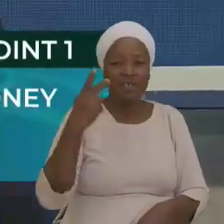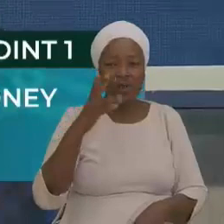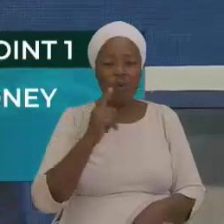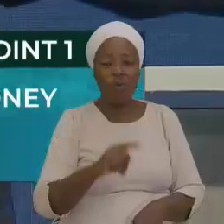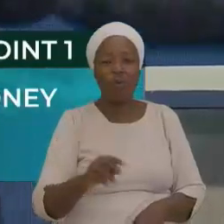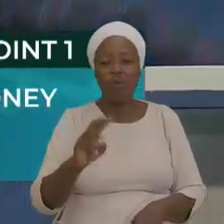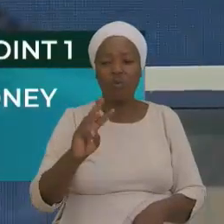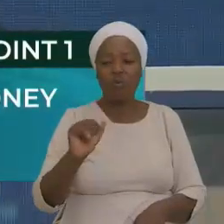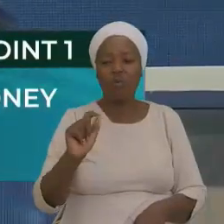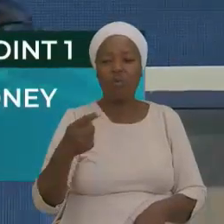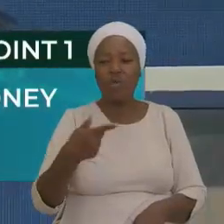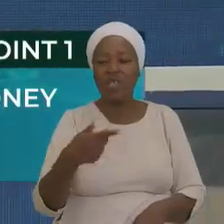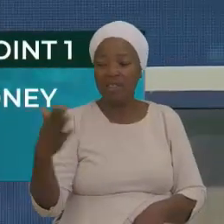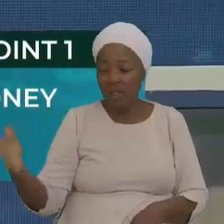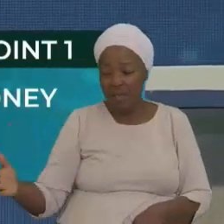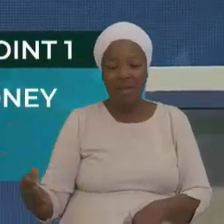one wing there.